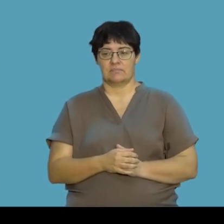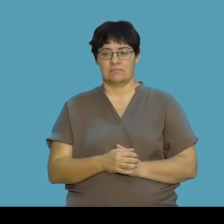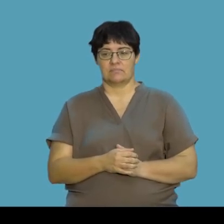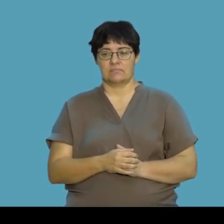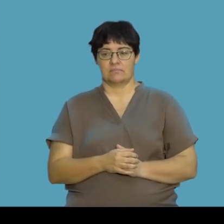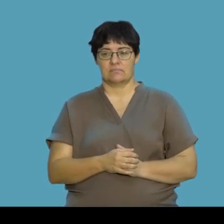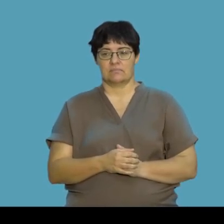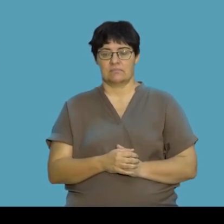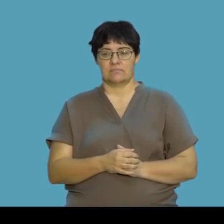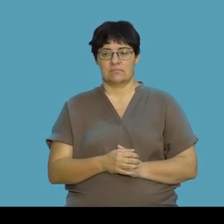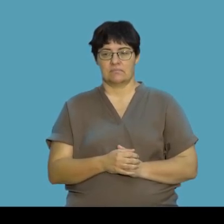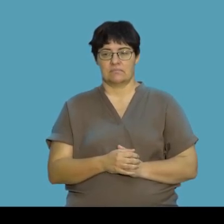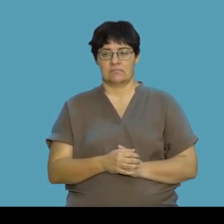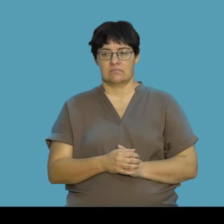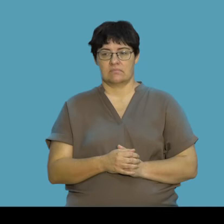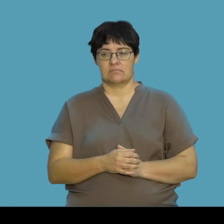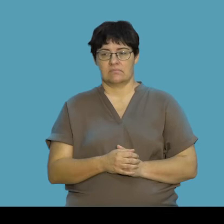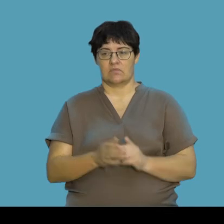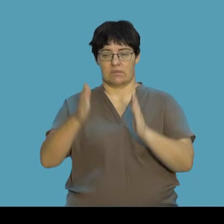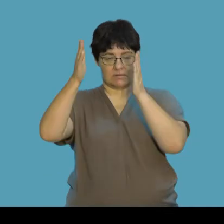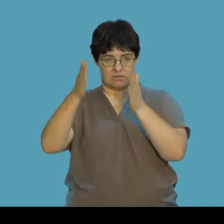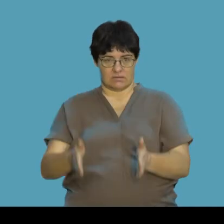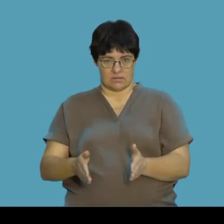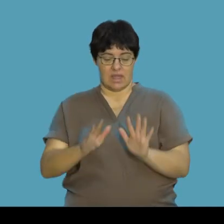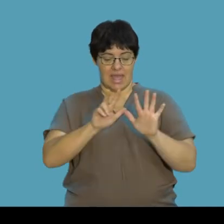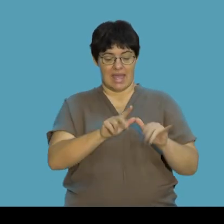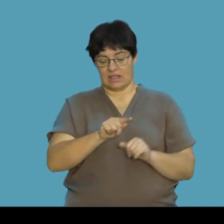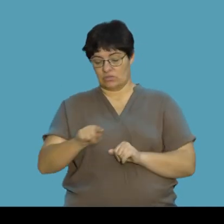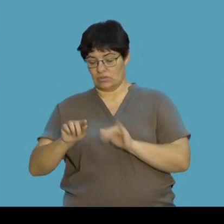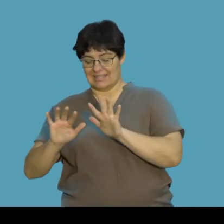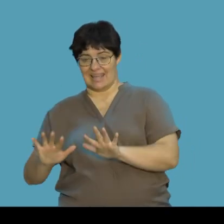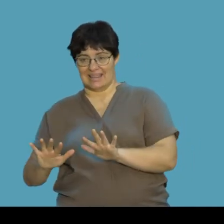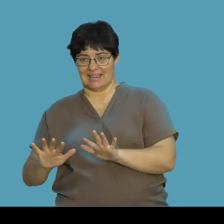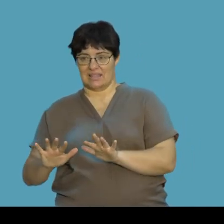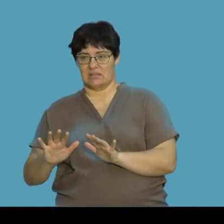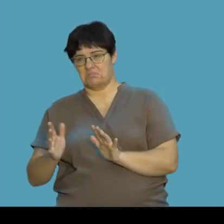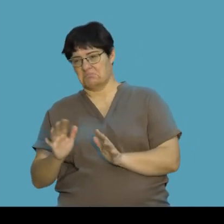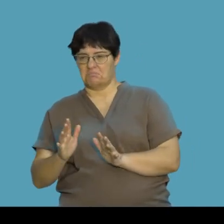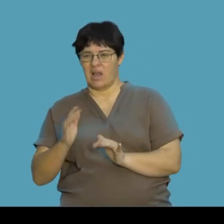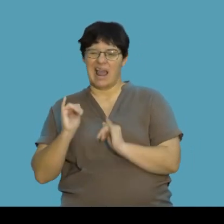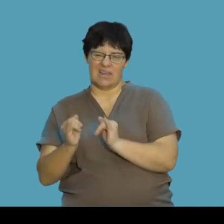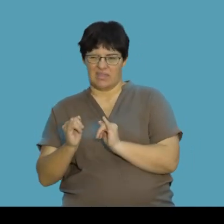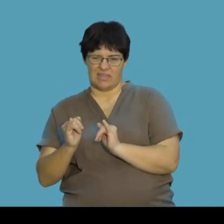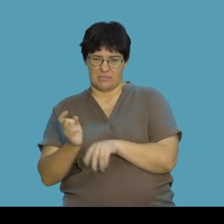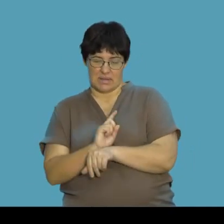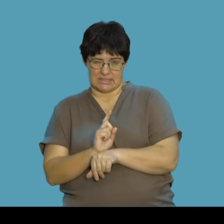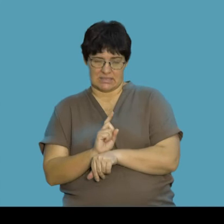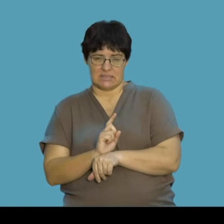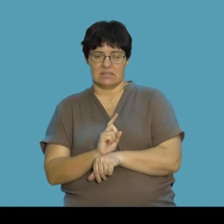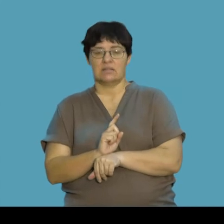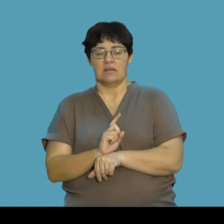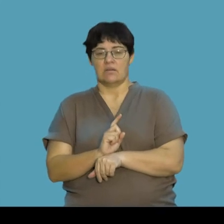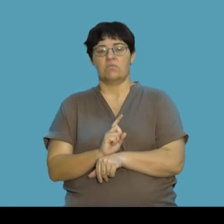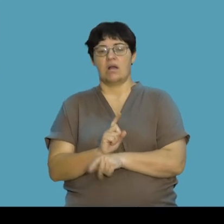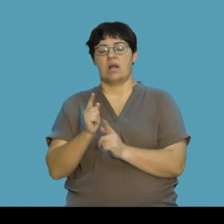in the process. So the time that it took between the 8th and the, more or less the 11th minute, the substance